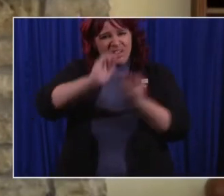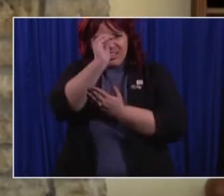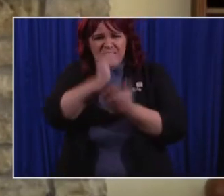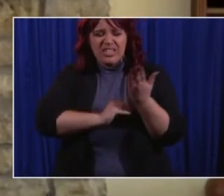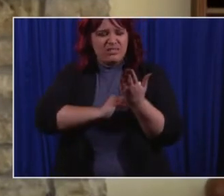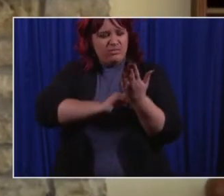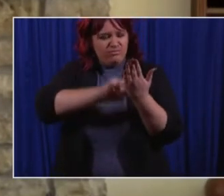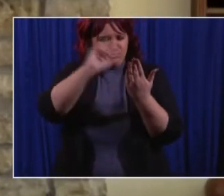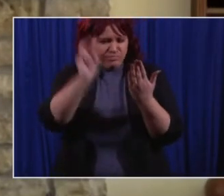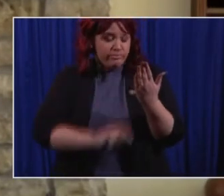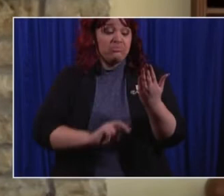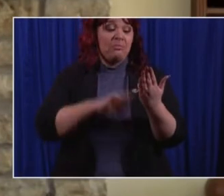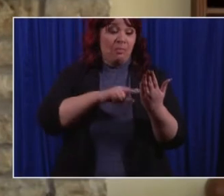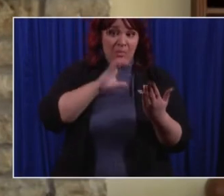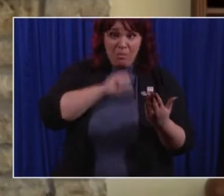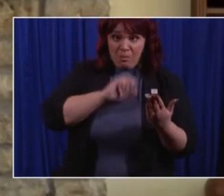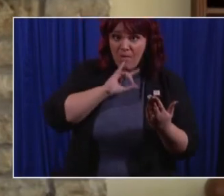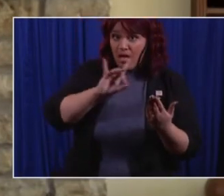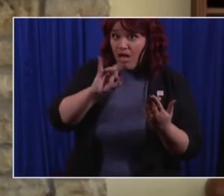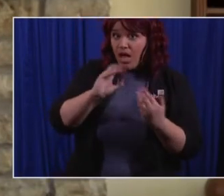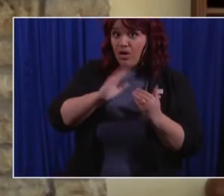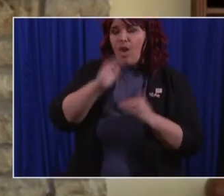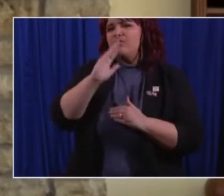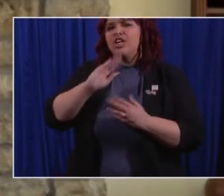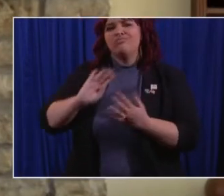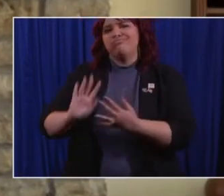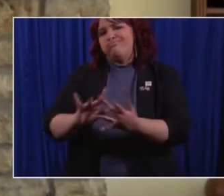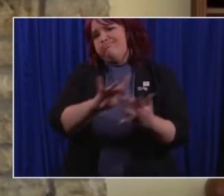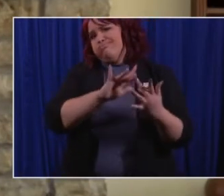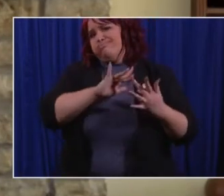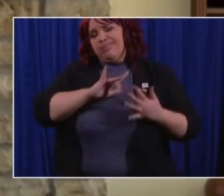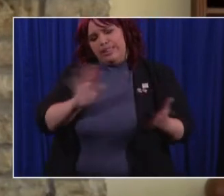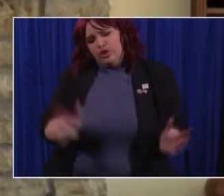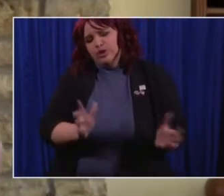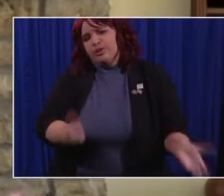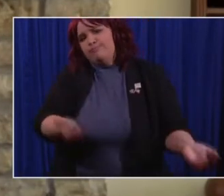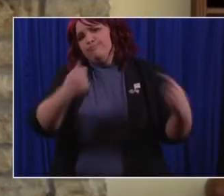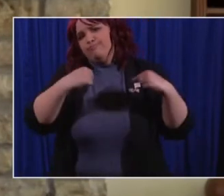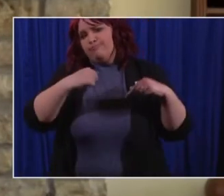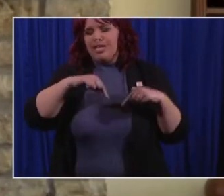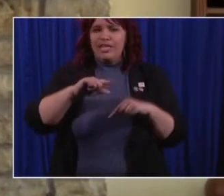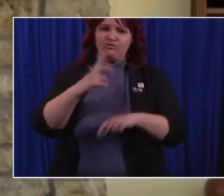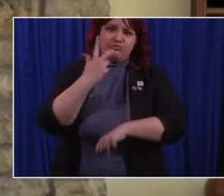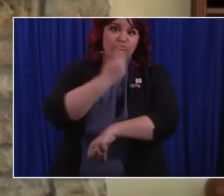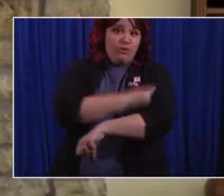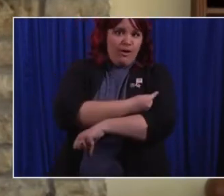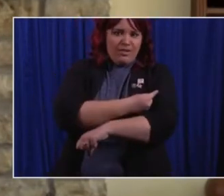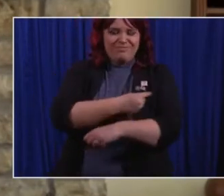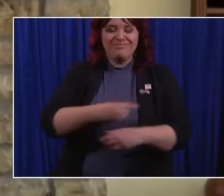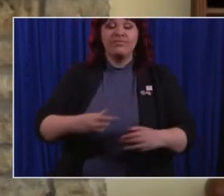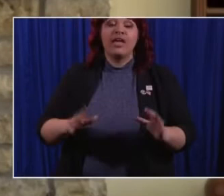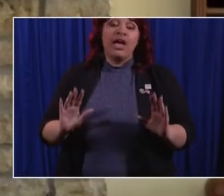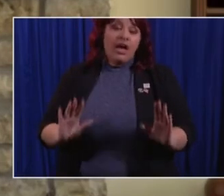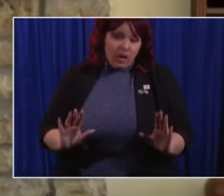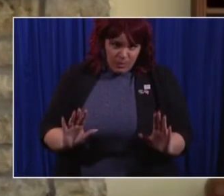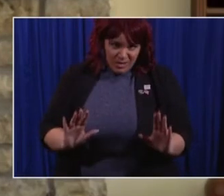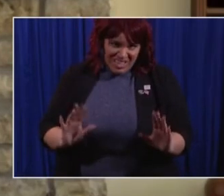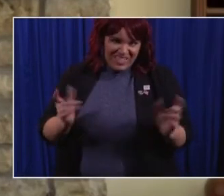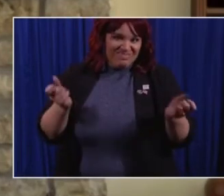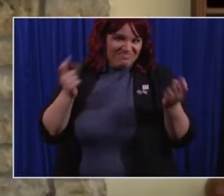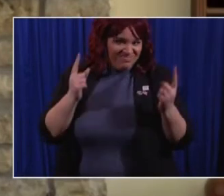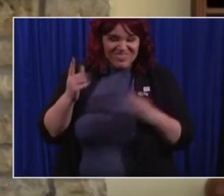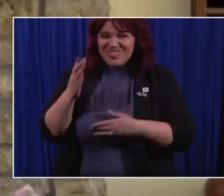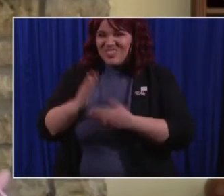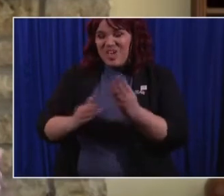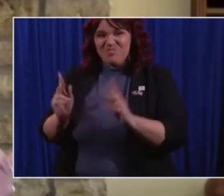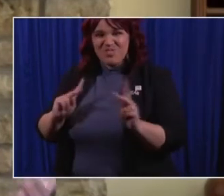them and ask them to come in. Now, I know some people are watching this and 66 and say, well, why is he talking about 80-year-olds? Look,